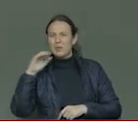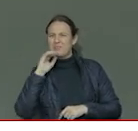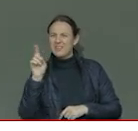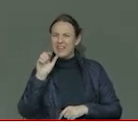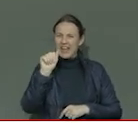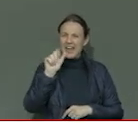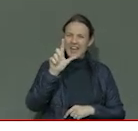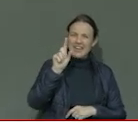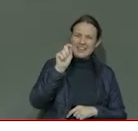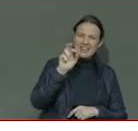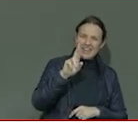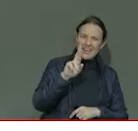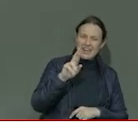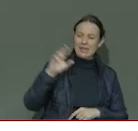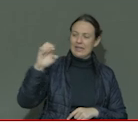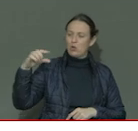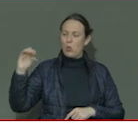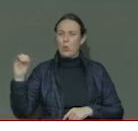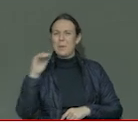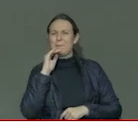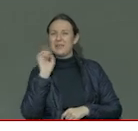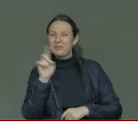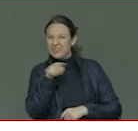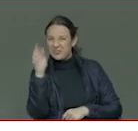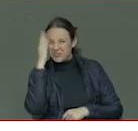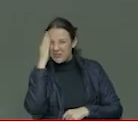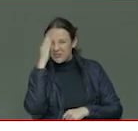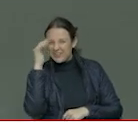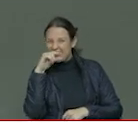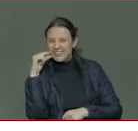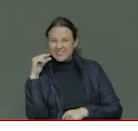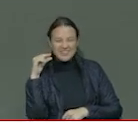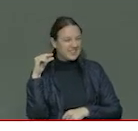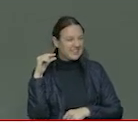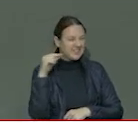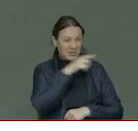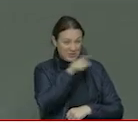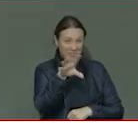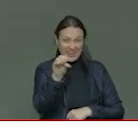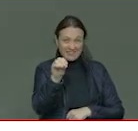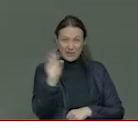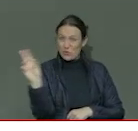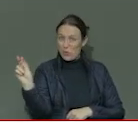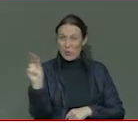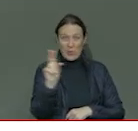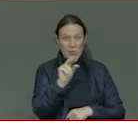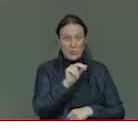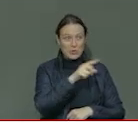If I say you have an alter ego, do any of you have an alter ego? No. Okay, so all of you